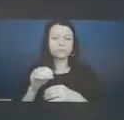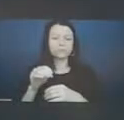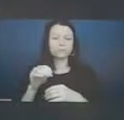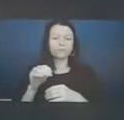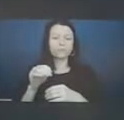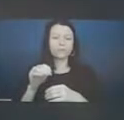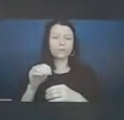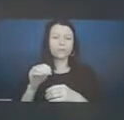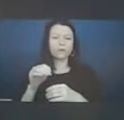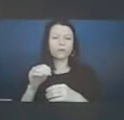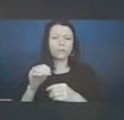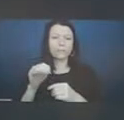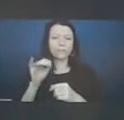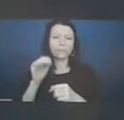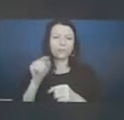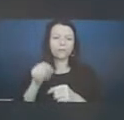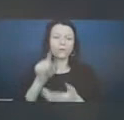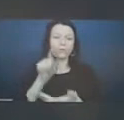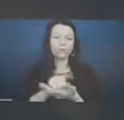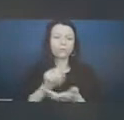very inherent in Ukrainians,